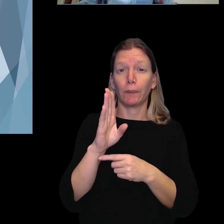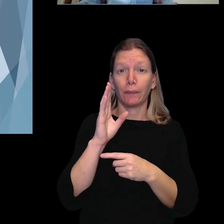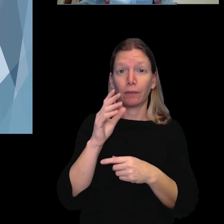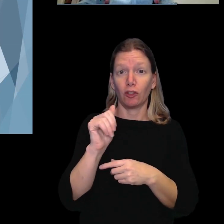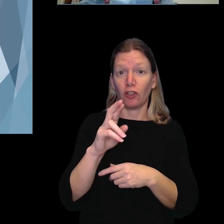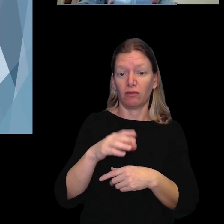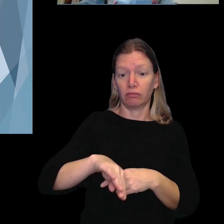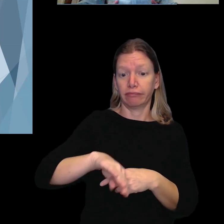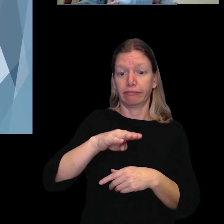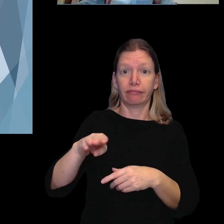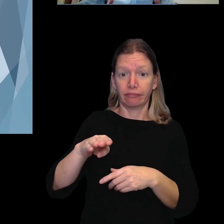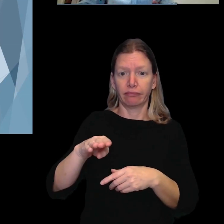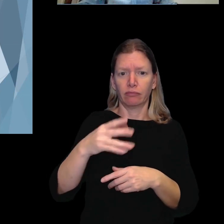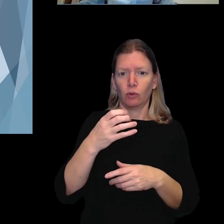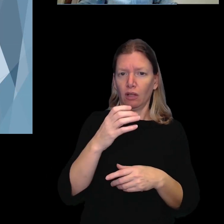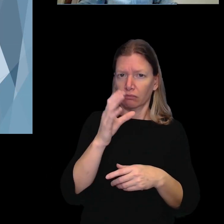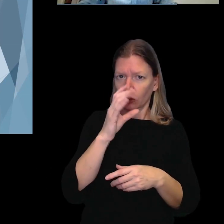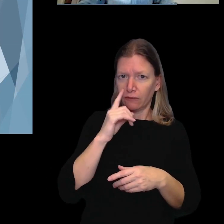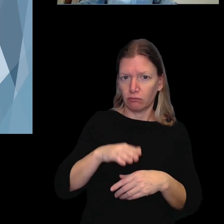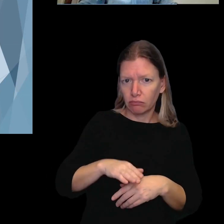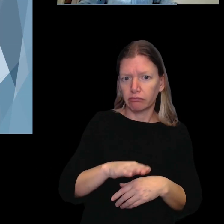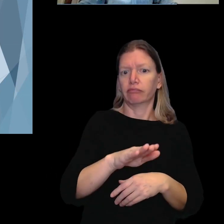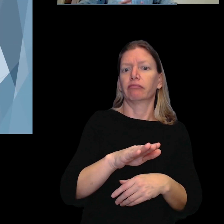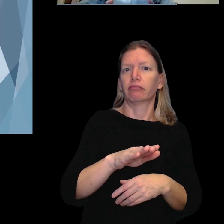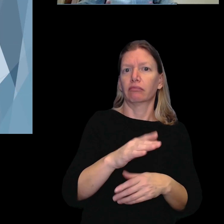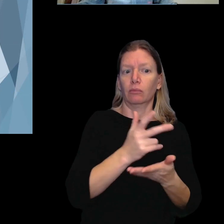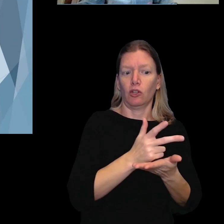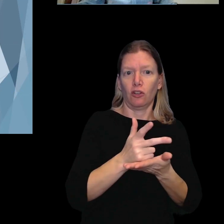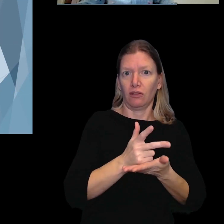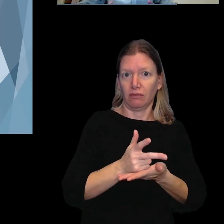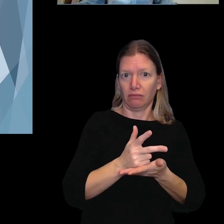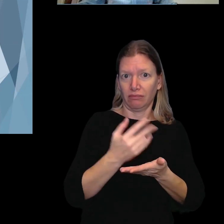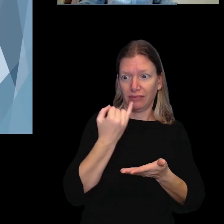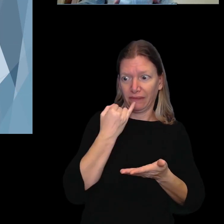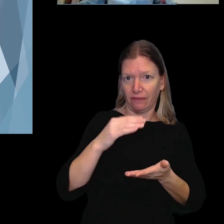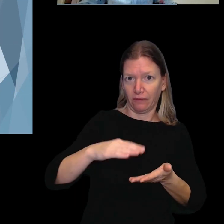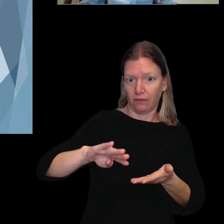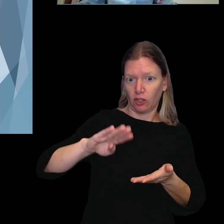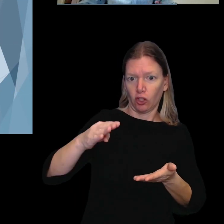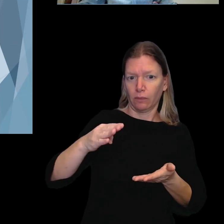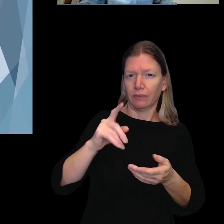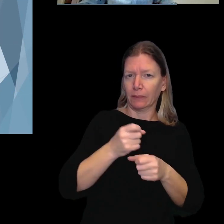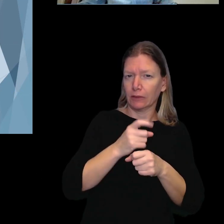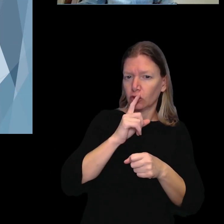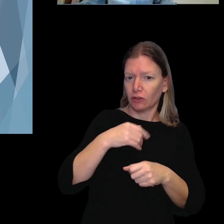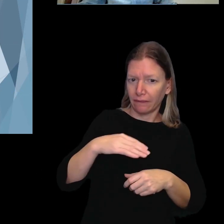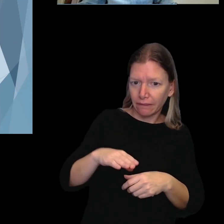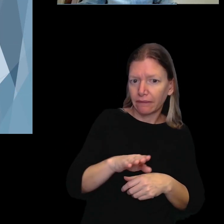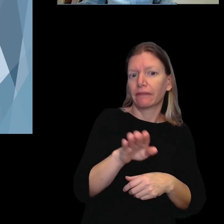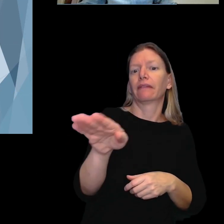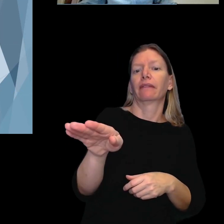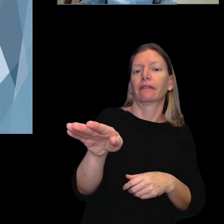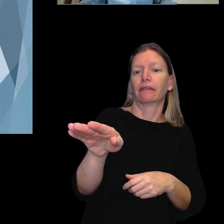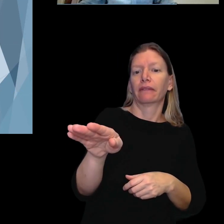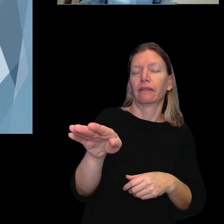So the first thing that you would want to look for is a curb ramp from the parking area, from the accessible